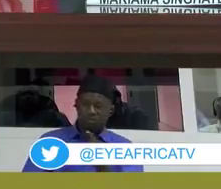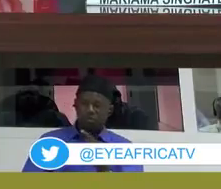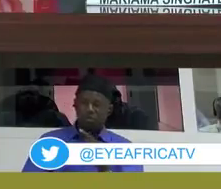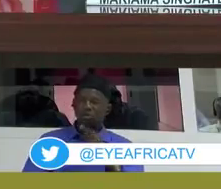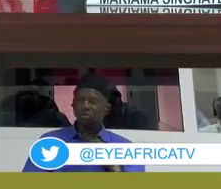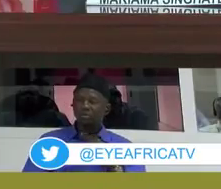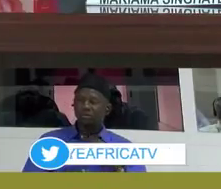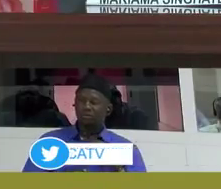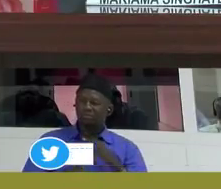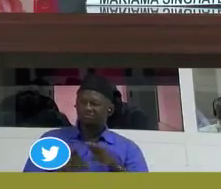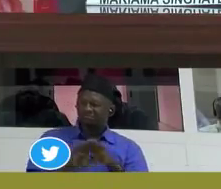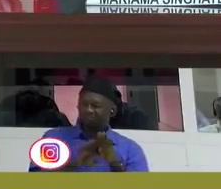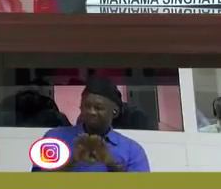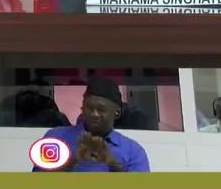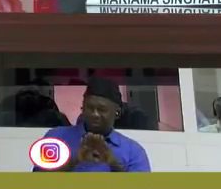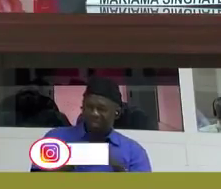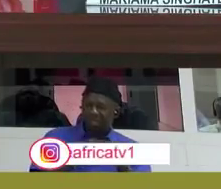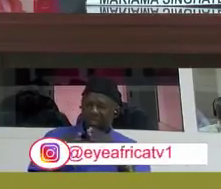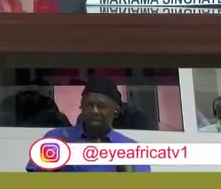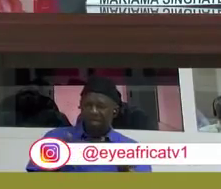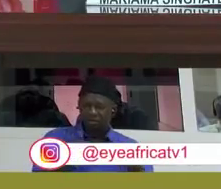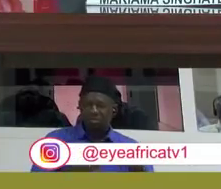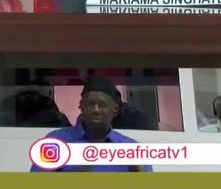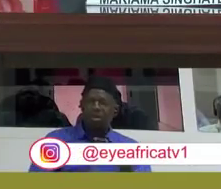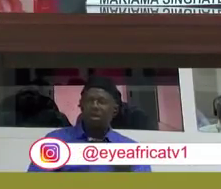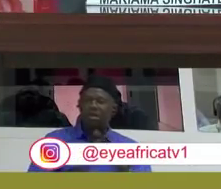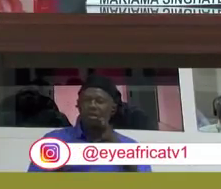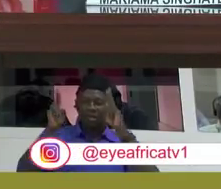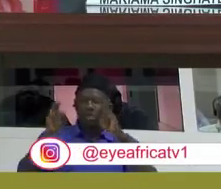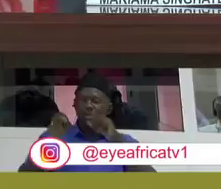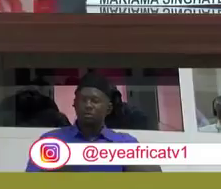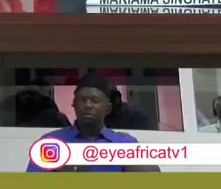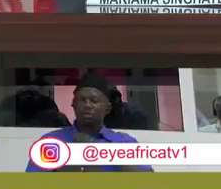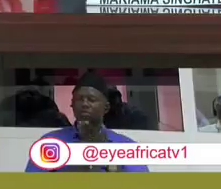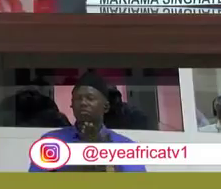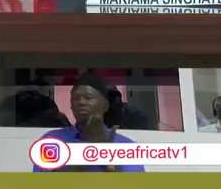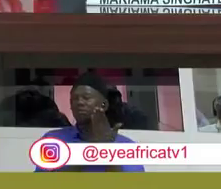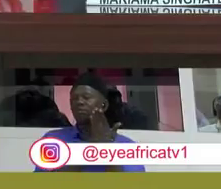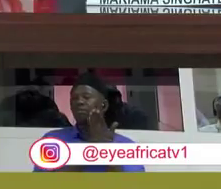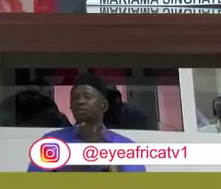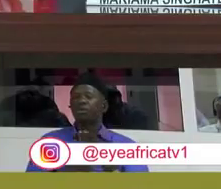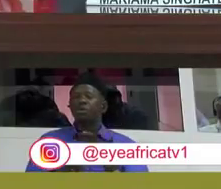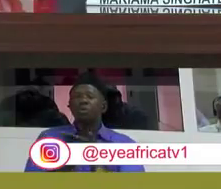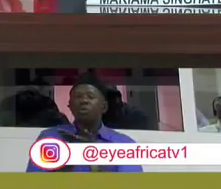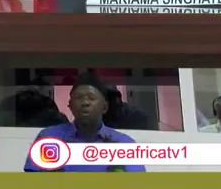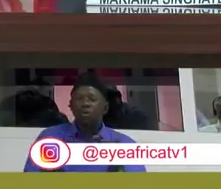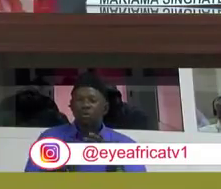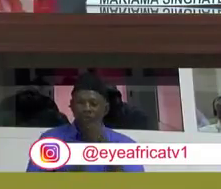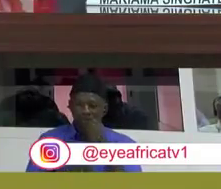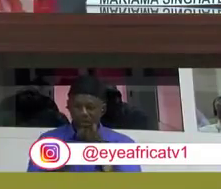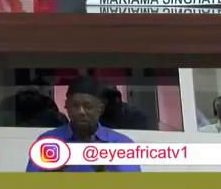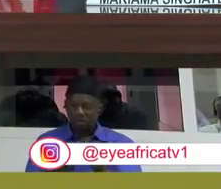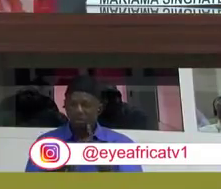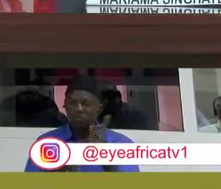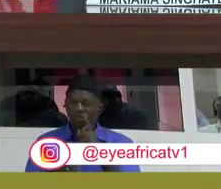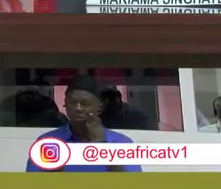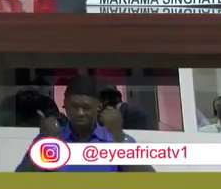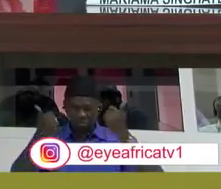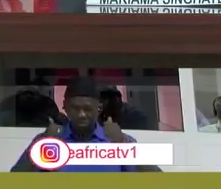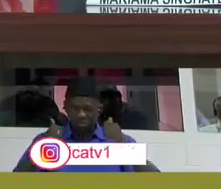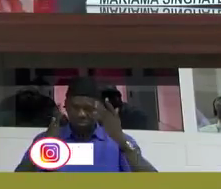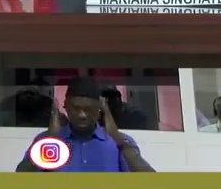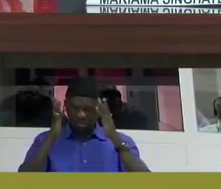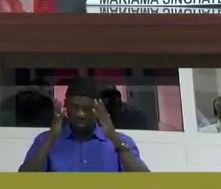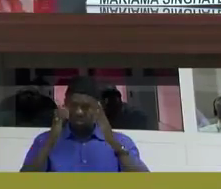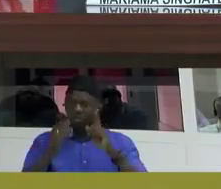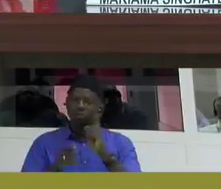Yes. Why do you say so? Why do you say, what is the problem with the declaration? What is your